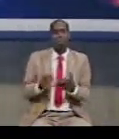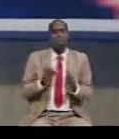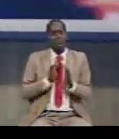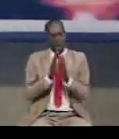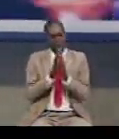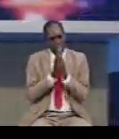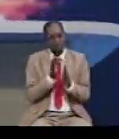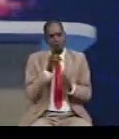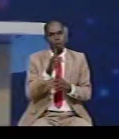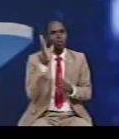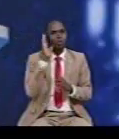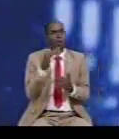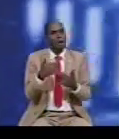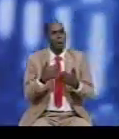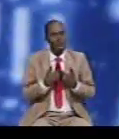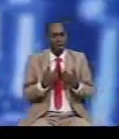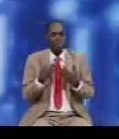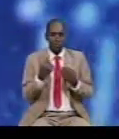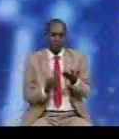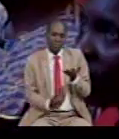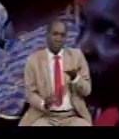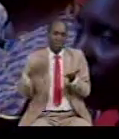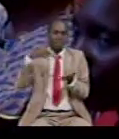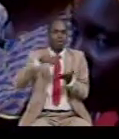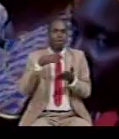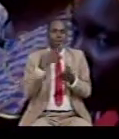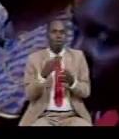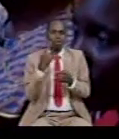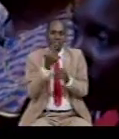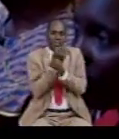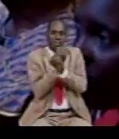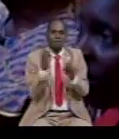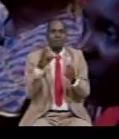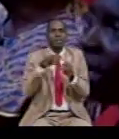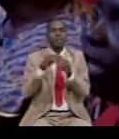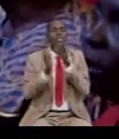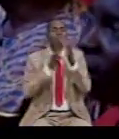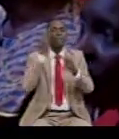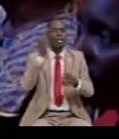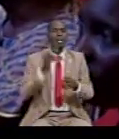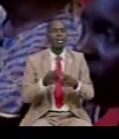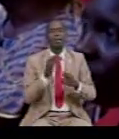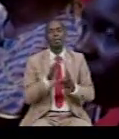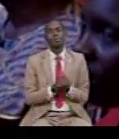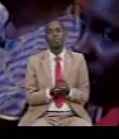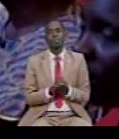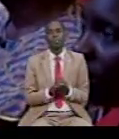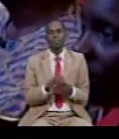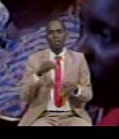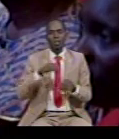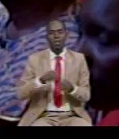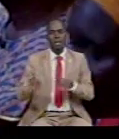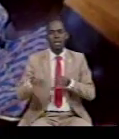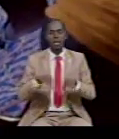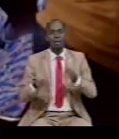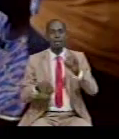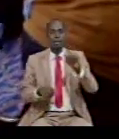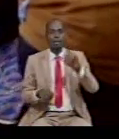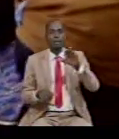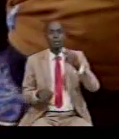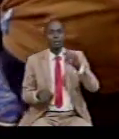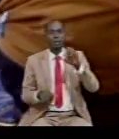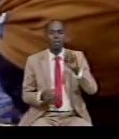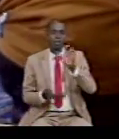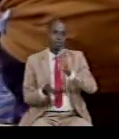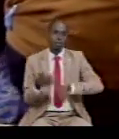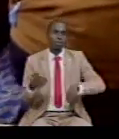will have the resurrection of the just in Jesus' name. Acts chapter 24,